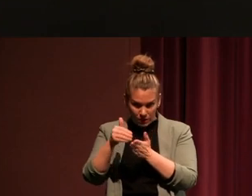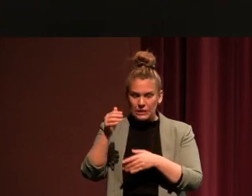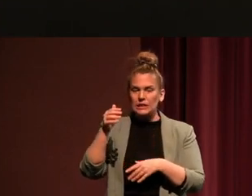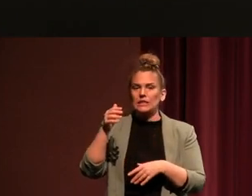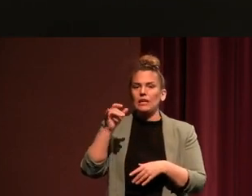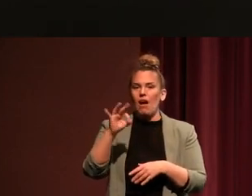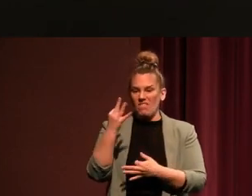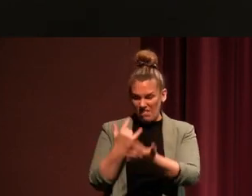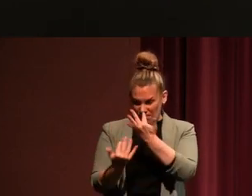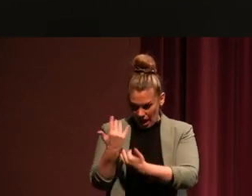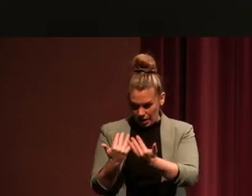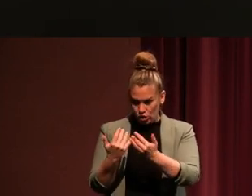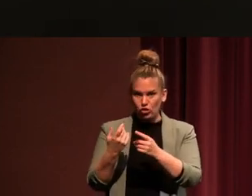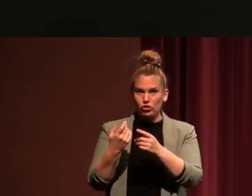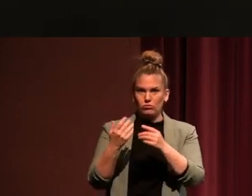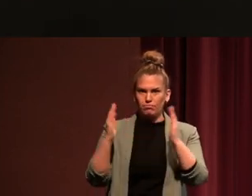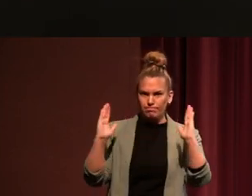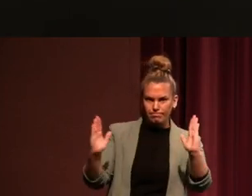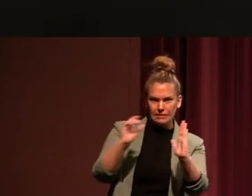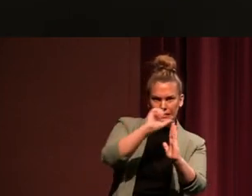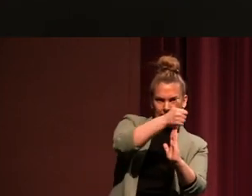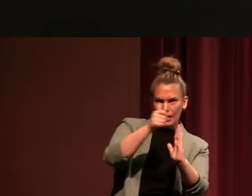20 year fire return interval?